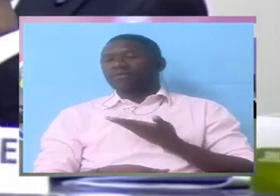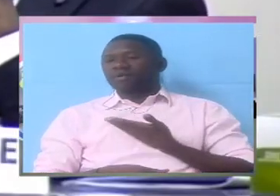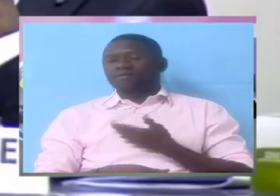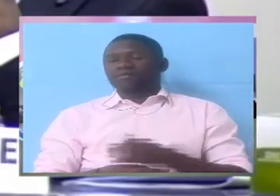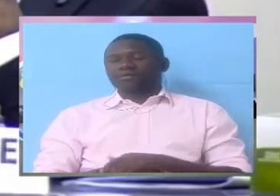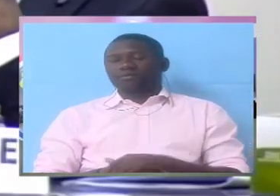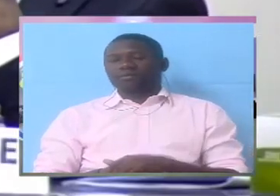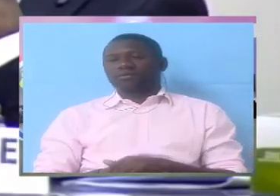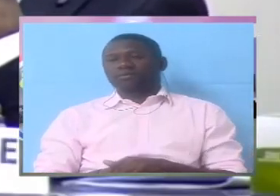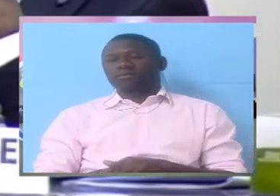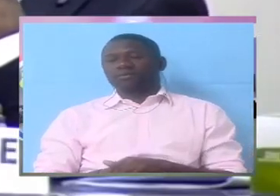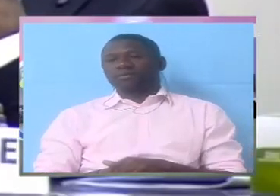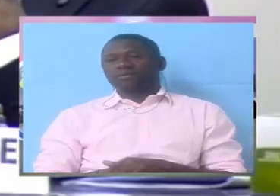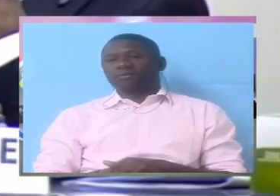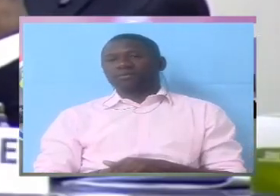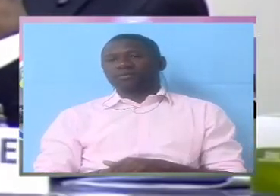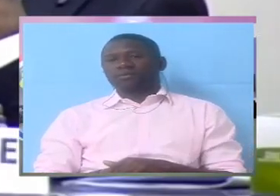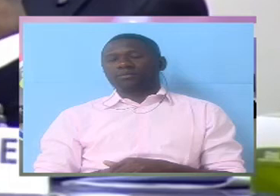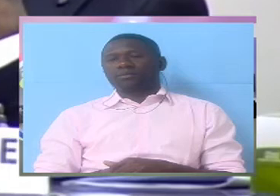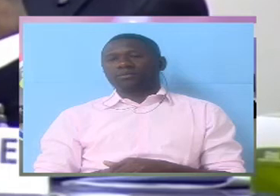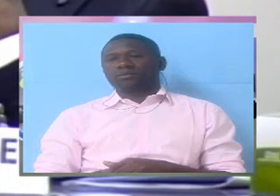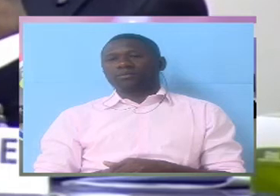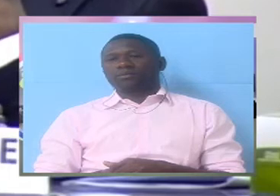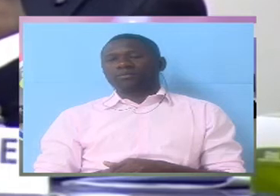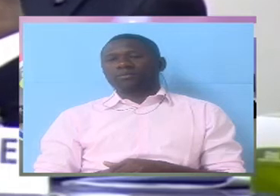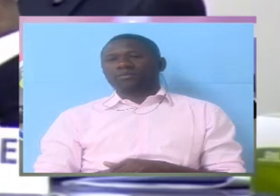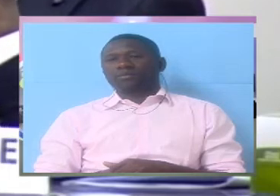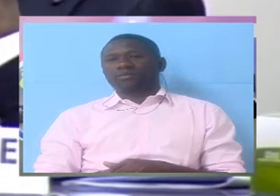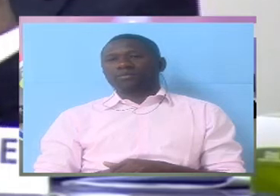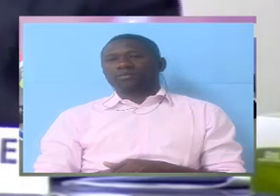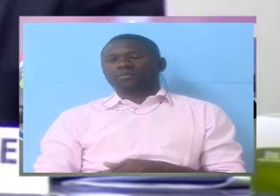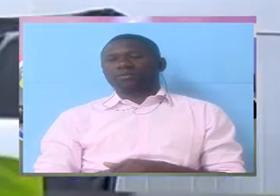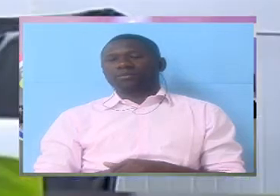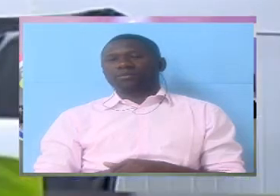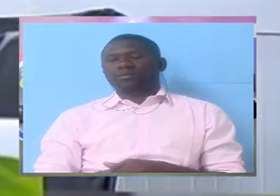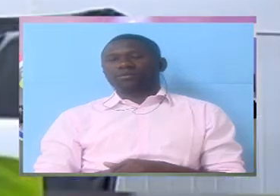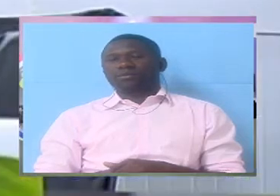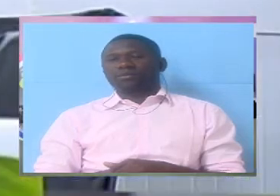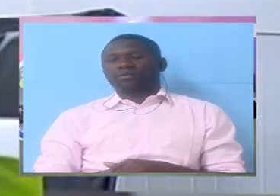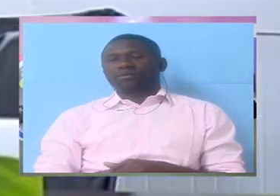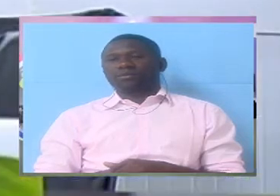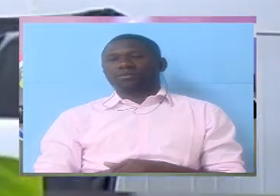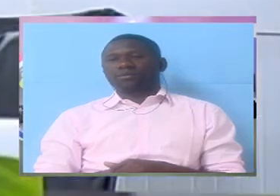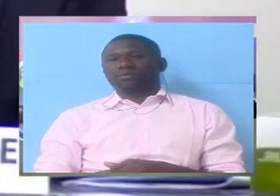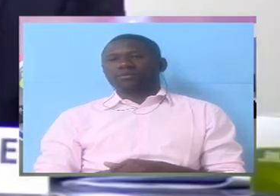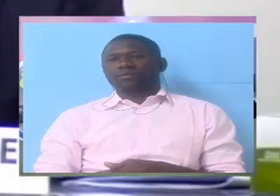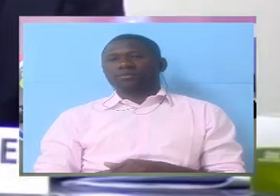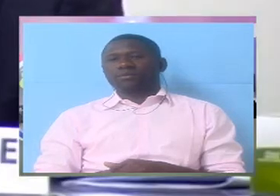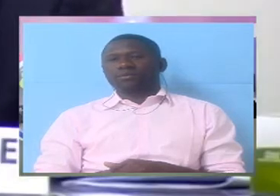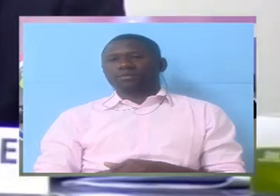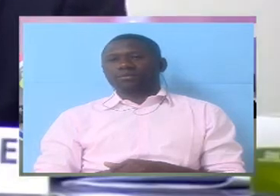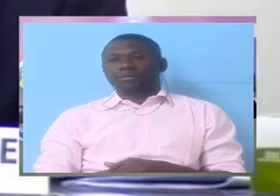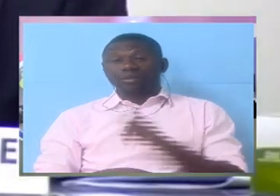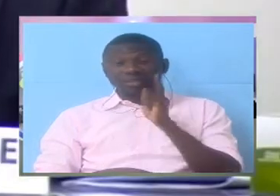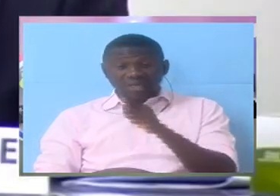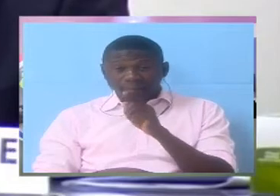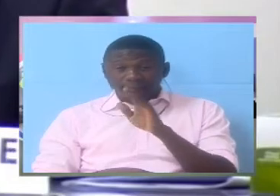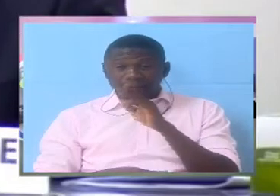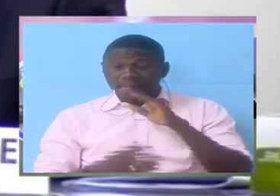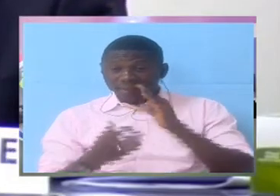Mutala Jeleka Lintang Kendeke Hanfo Aitonya for Quaiter. That's the belief. That was the belief.